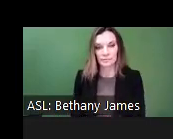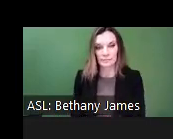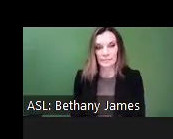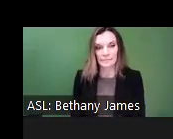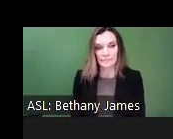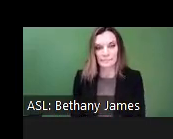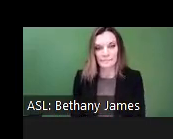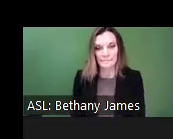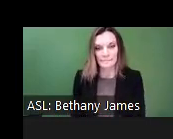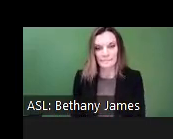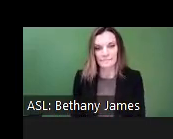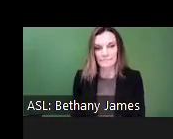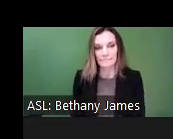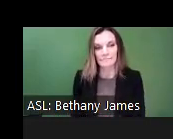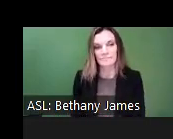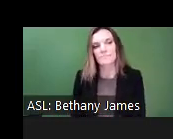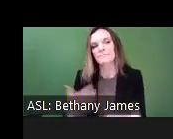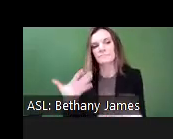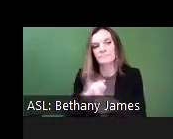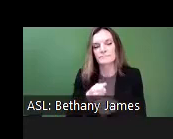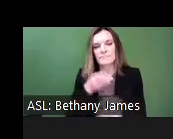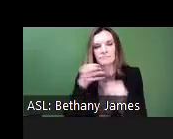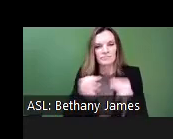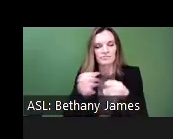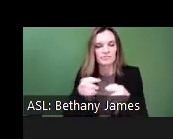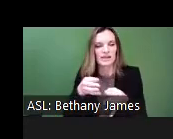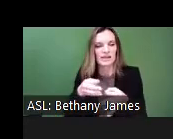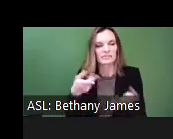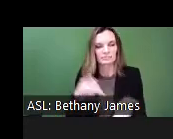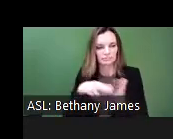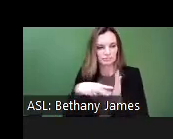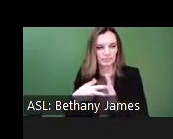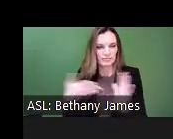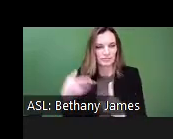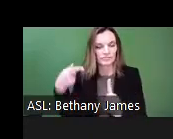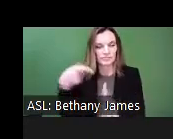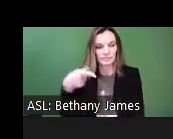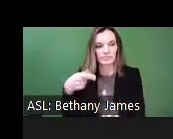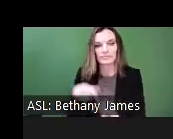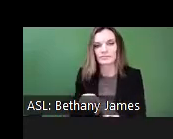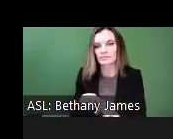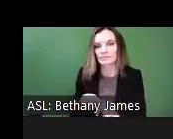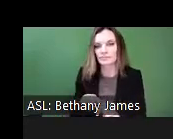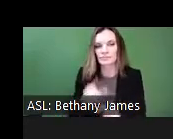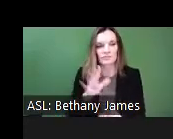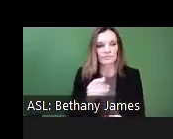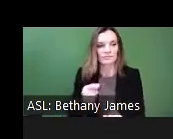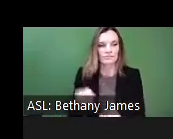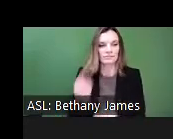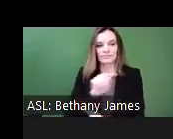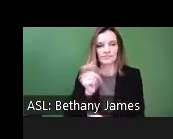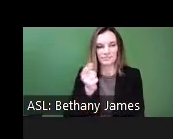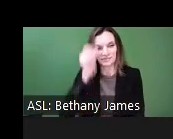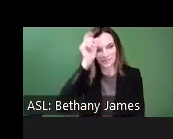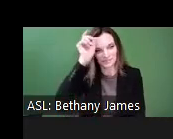briefly. The one thing we tell people to start with is next slide, please. You